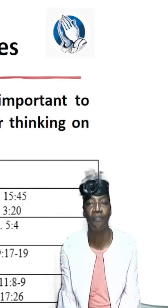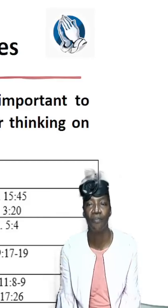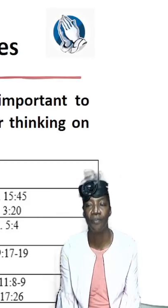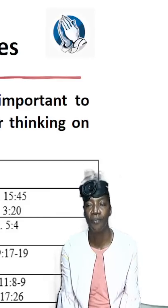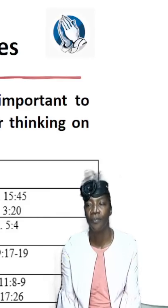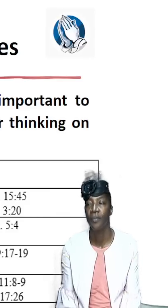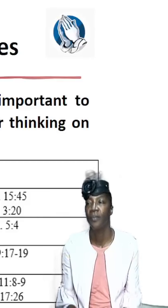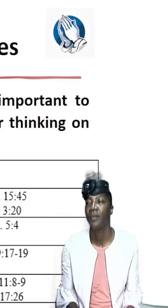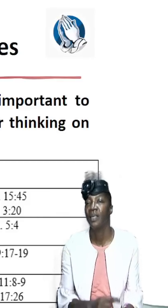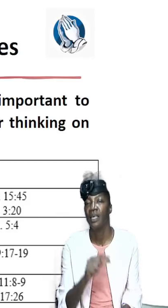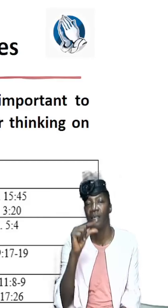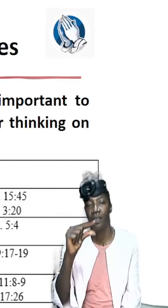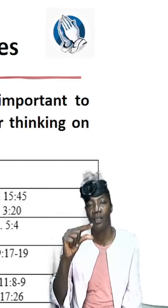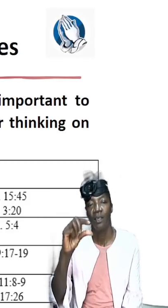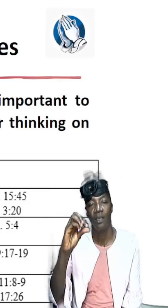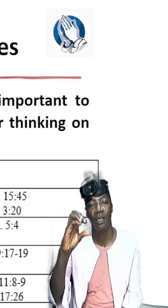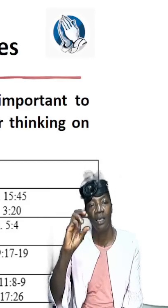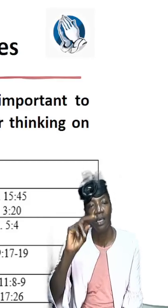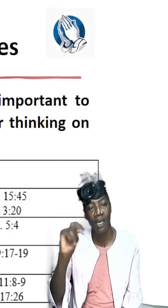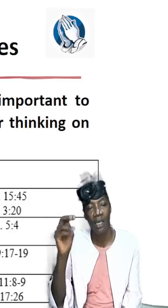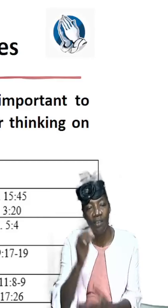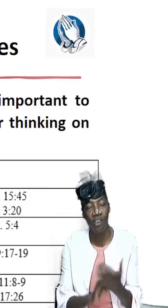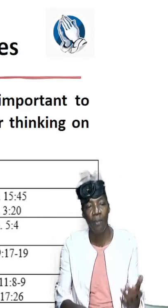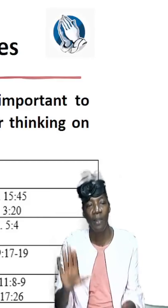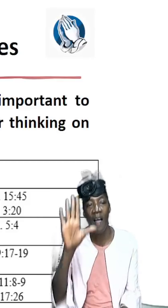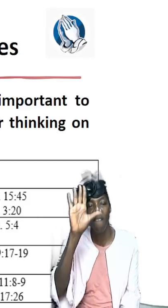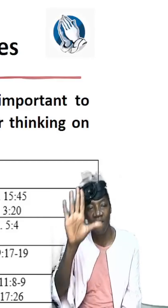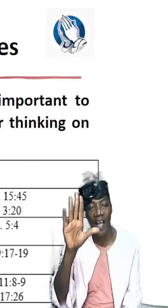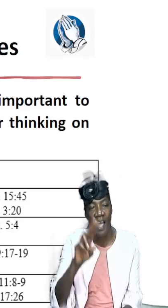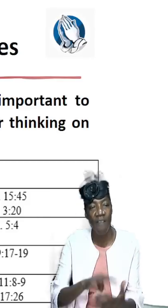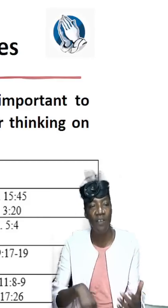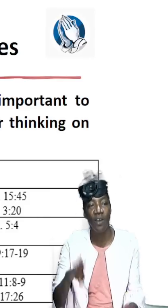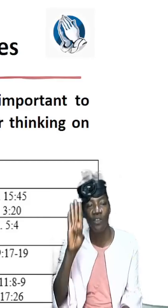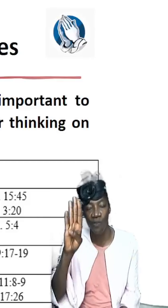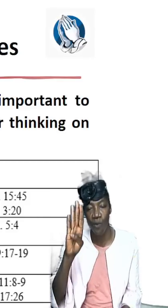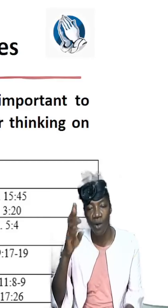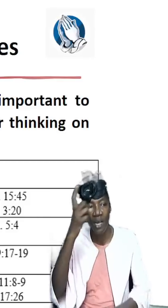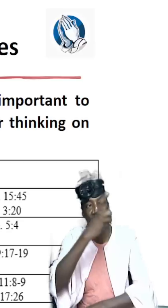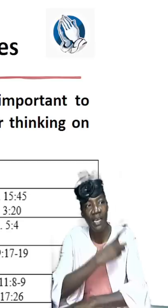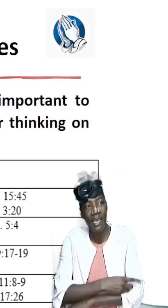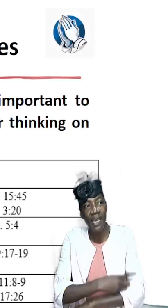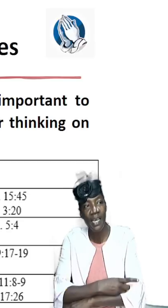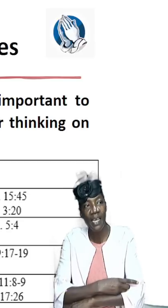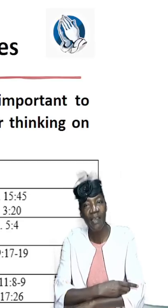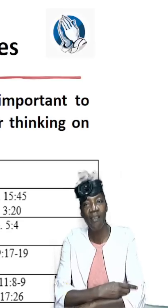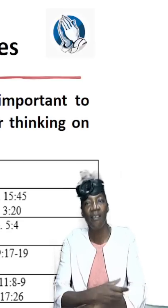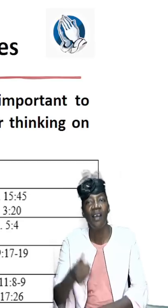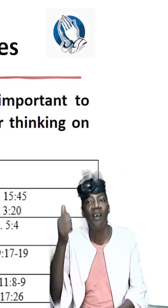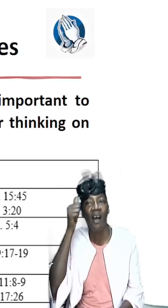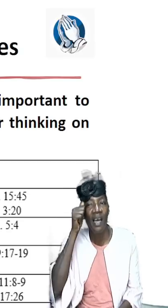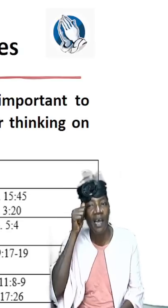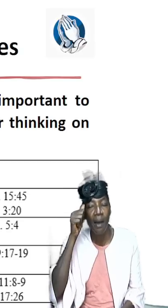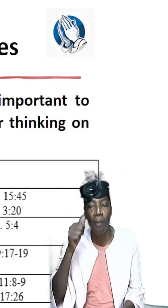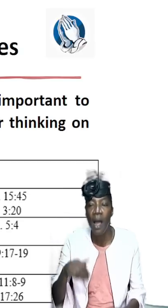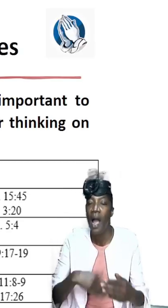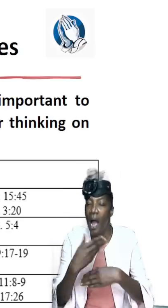Genesis 5 and verse 4 tells us that, and the days of Adam after he had begotten Seth were 800 years, and he begat